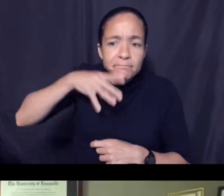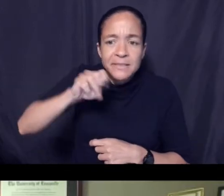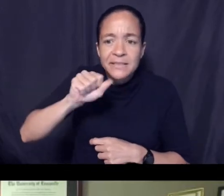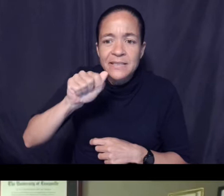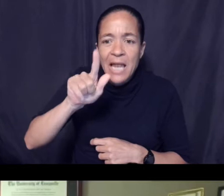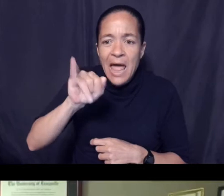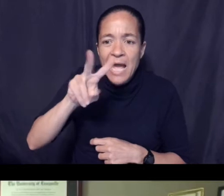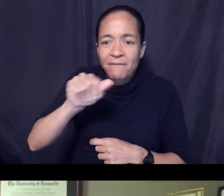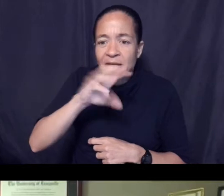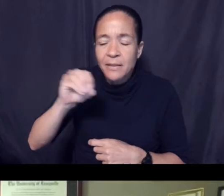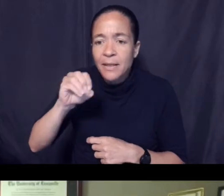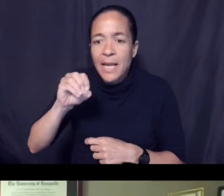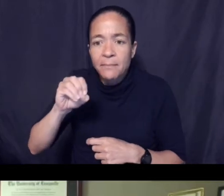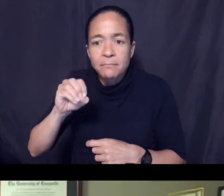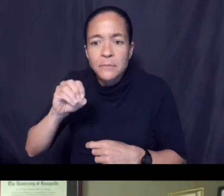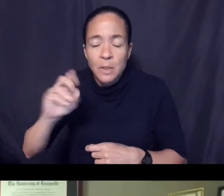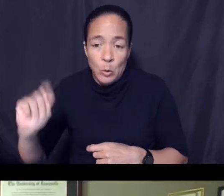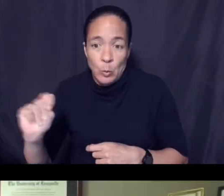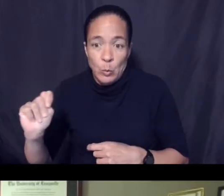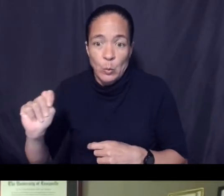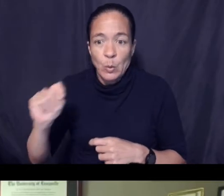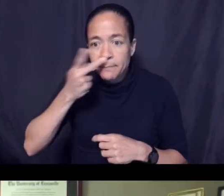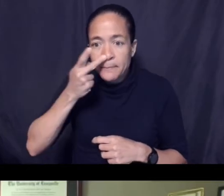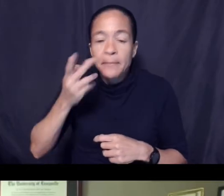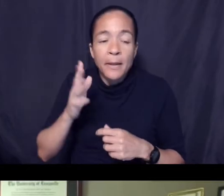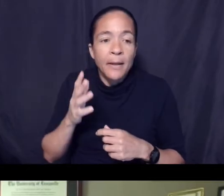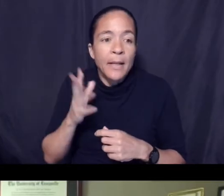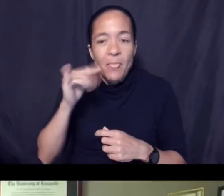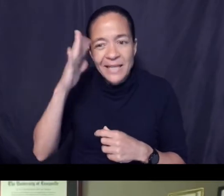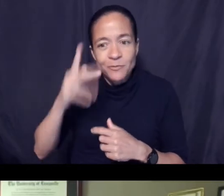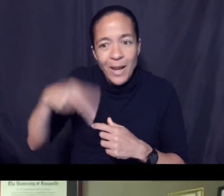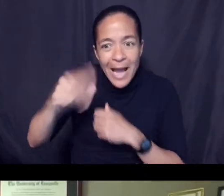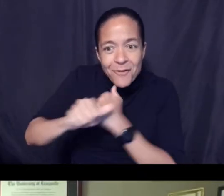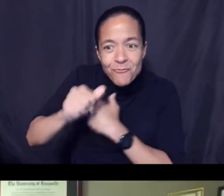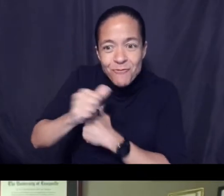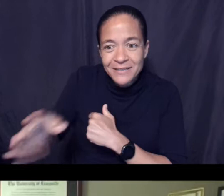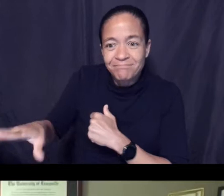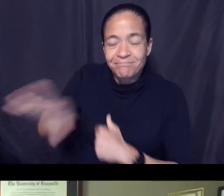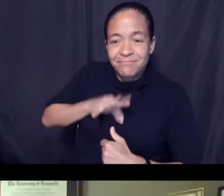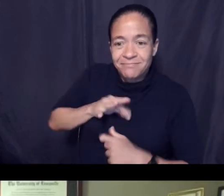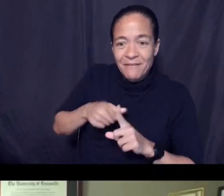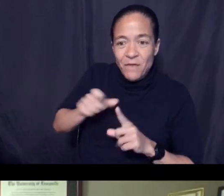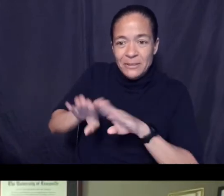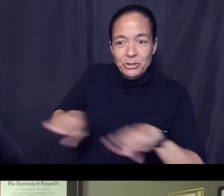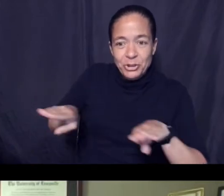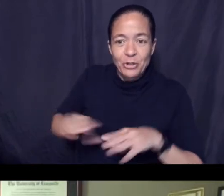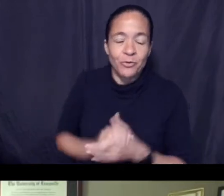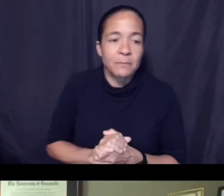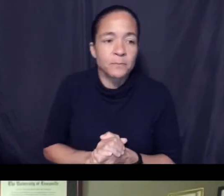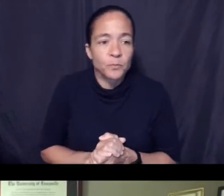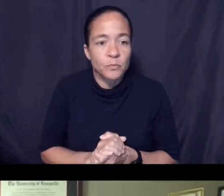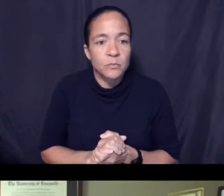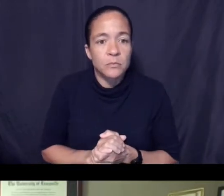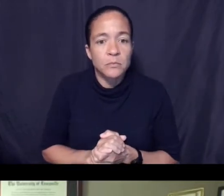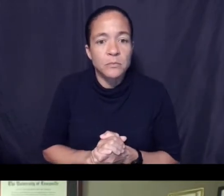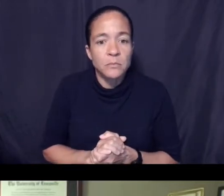risk for infection for pregnant ladies. In terms of the classic presentation for congenital CMV, we think that